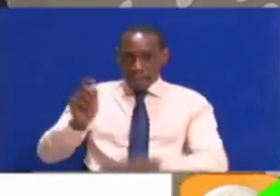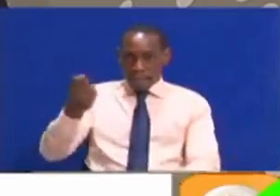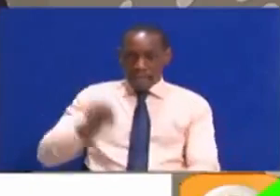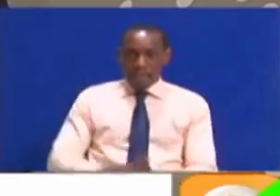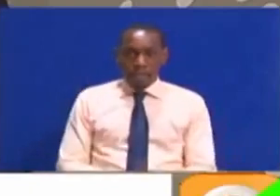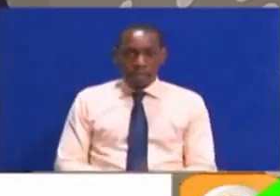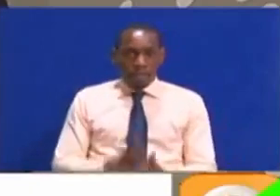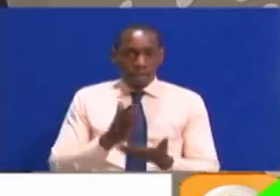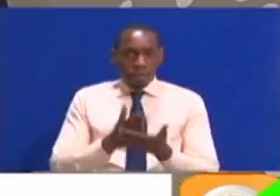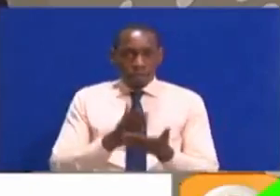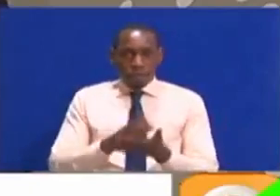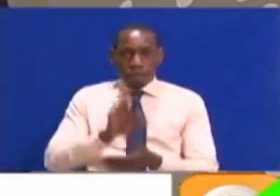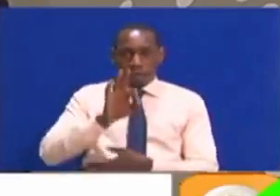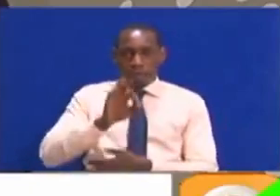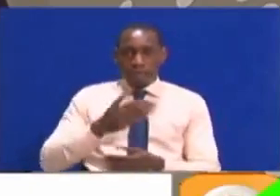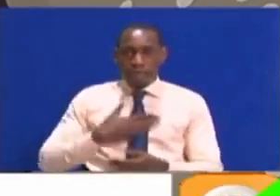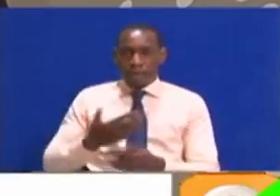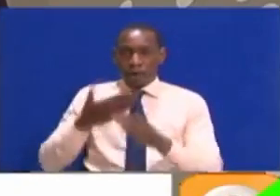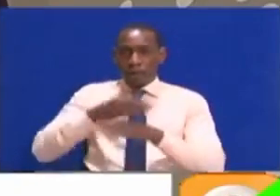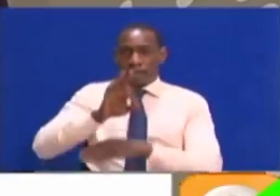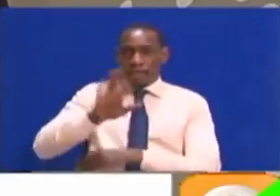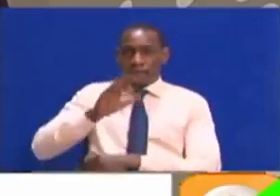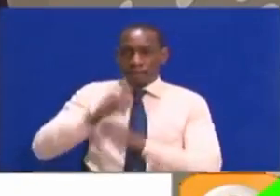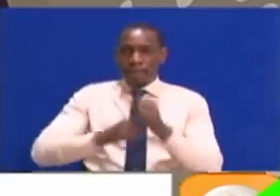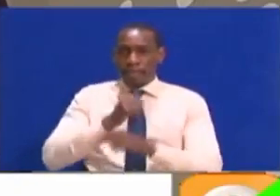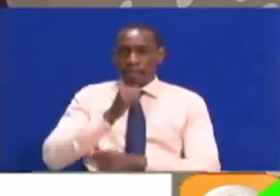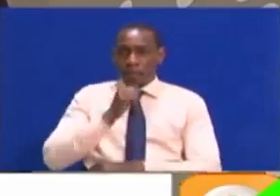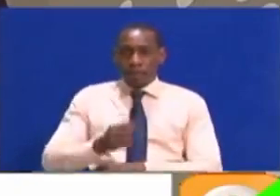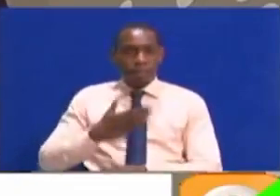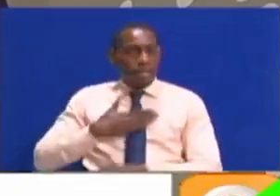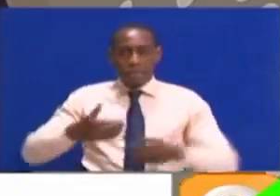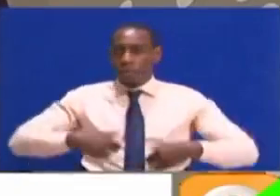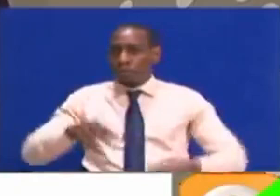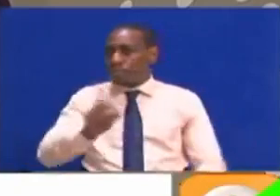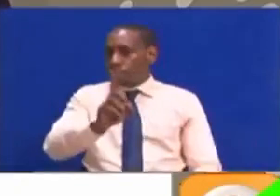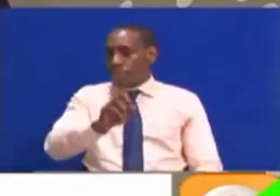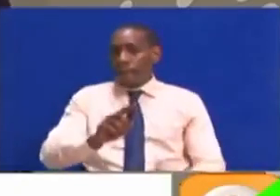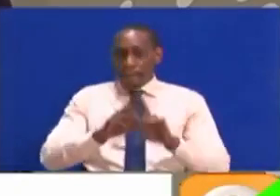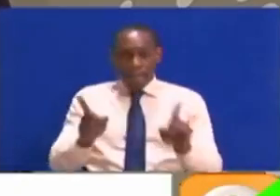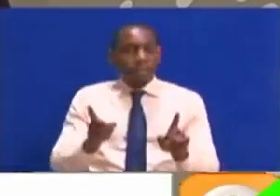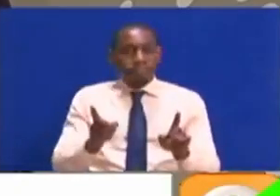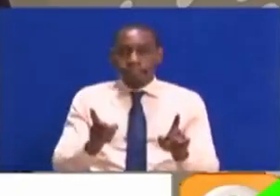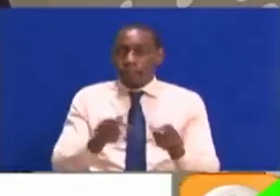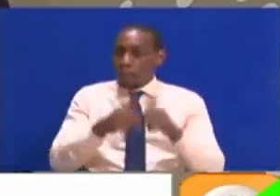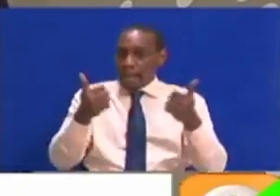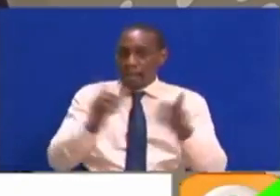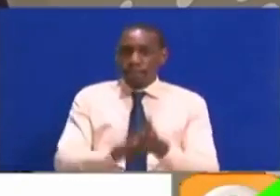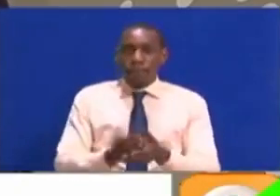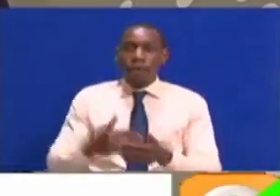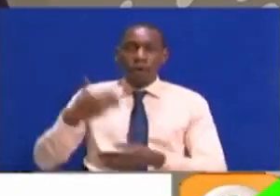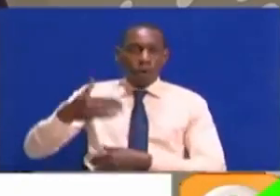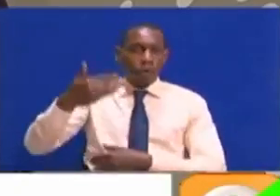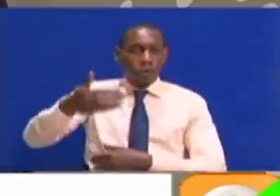am slightly above the 35 years age bracket, so I don't consider myself a youth. But be it as it may, time and